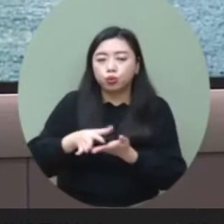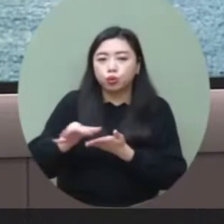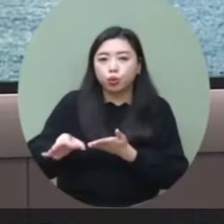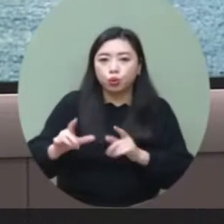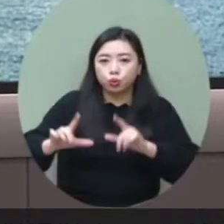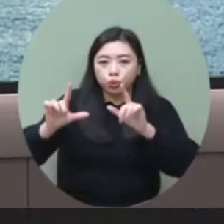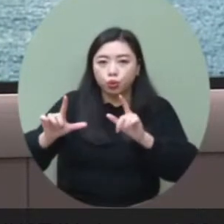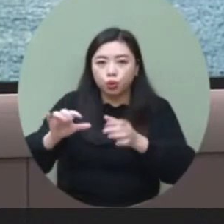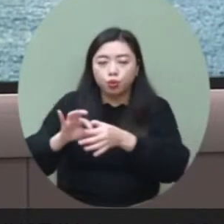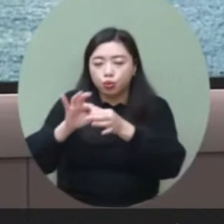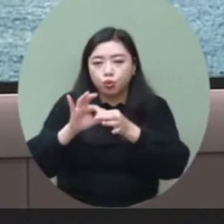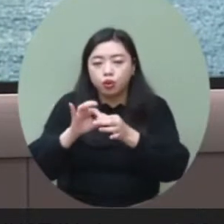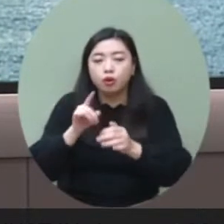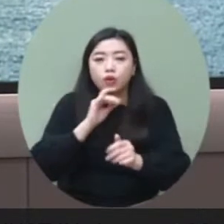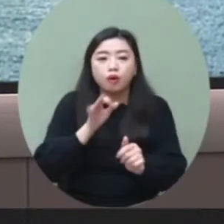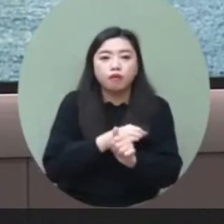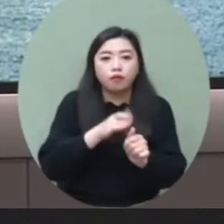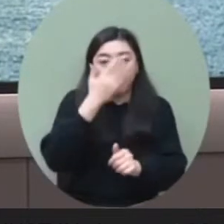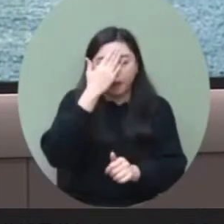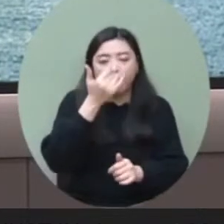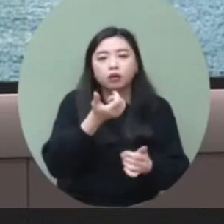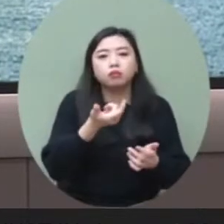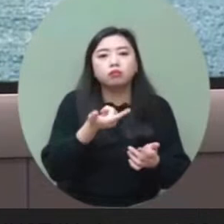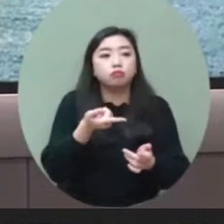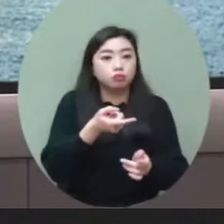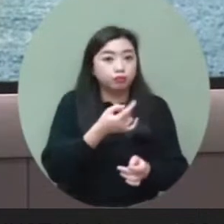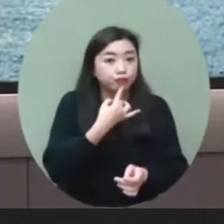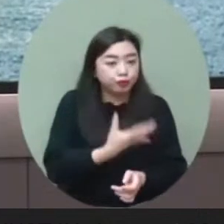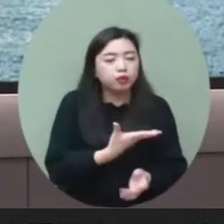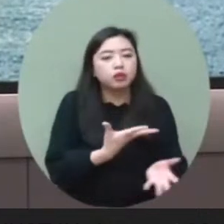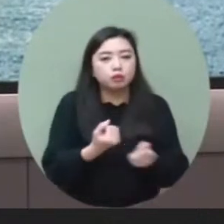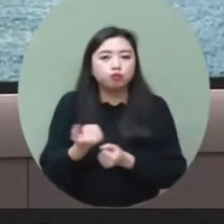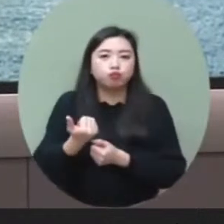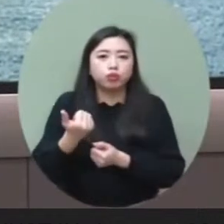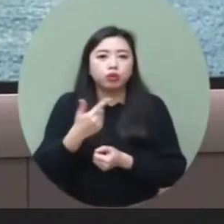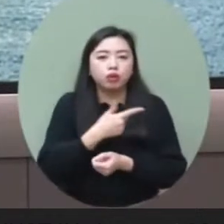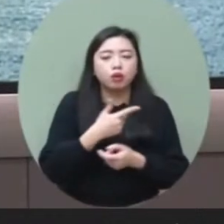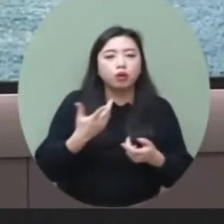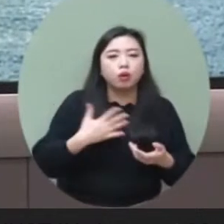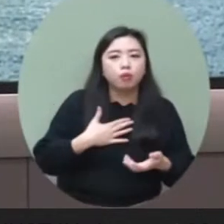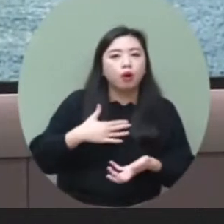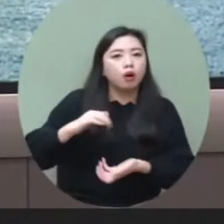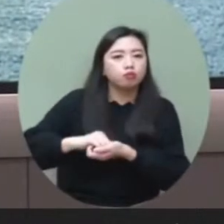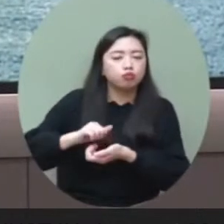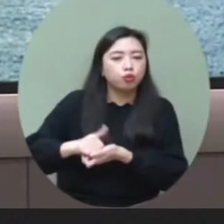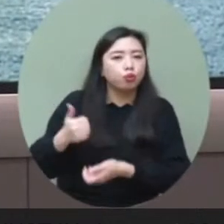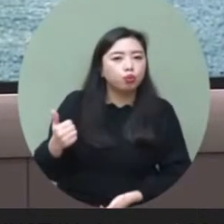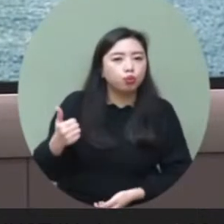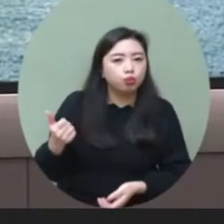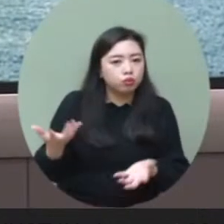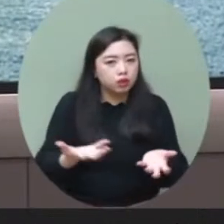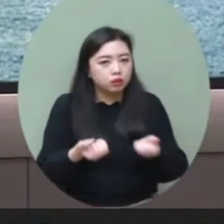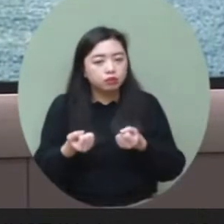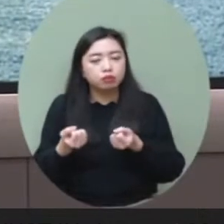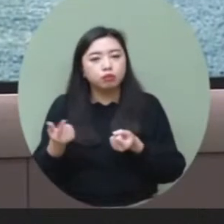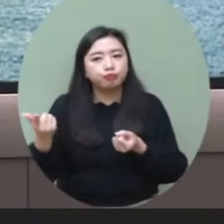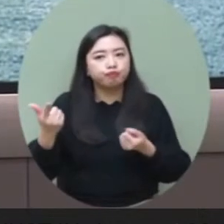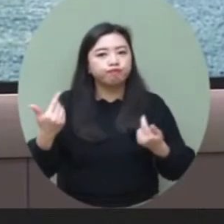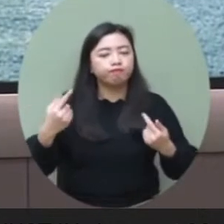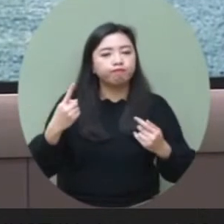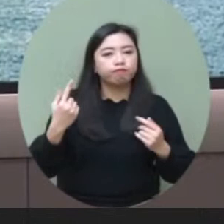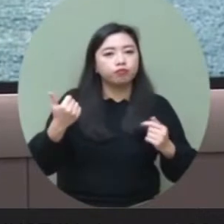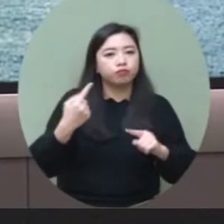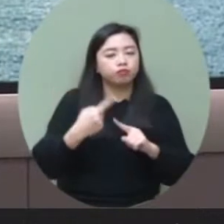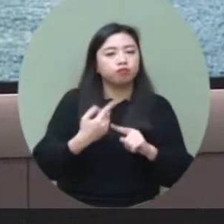receive non-COVID patients from the Eastern cluster or the Island East cluster. So